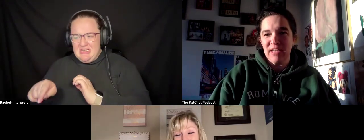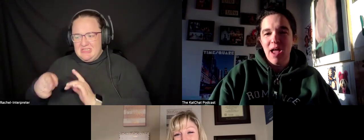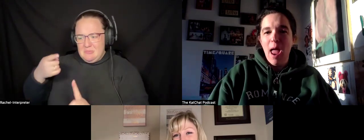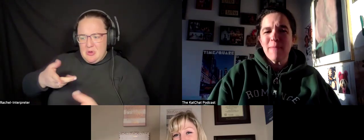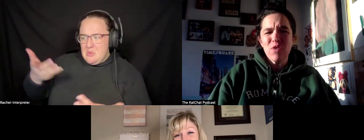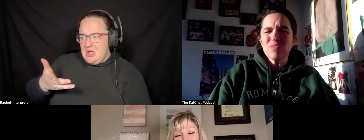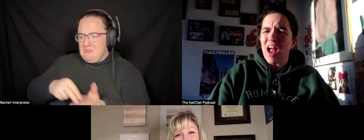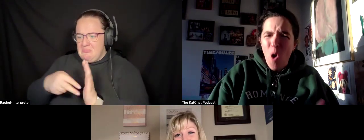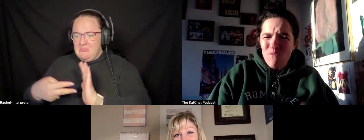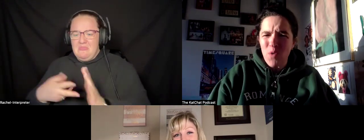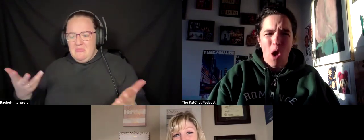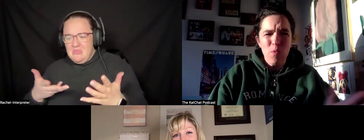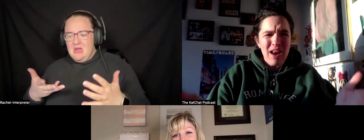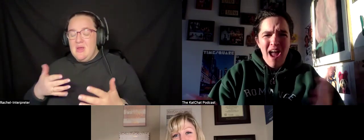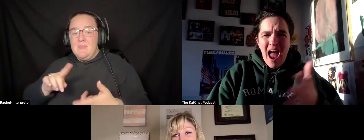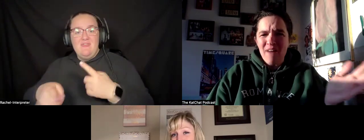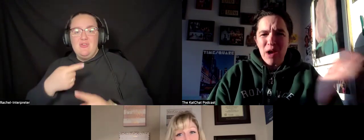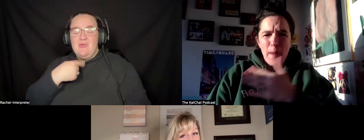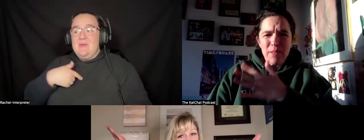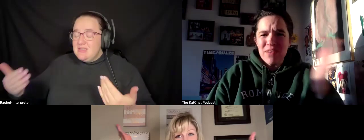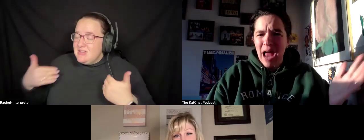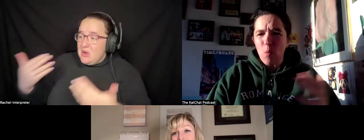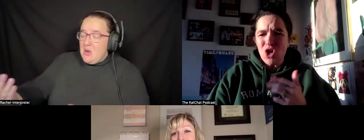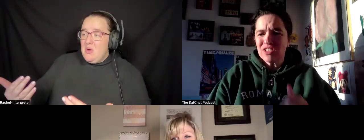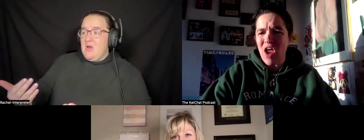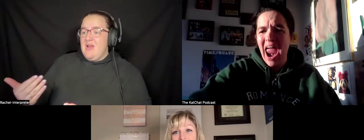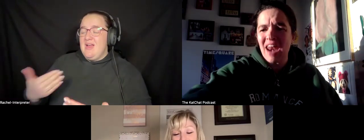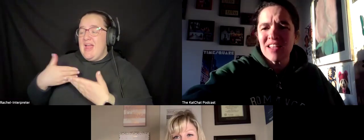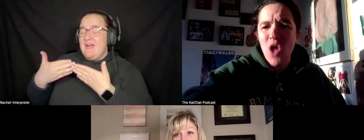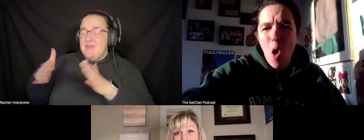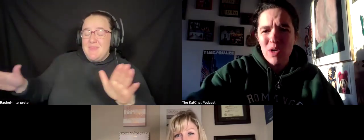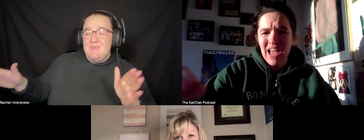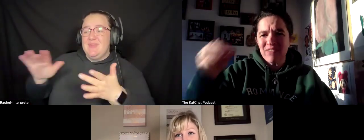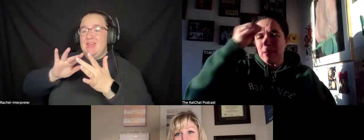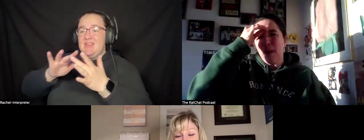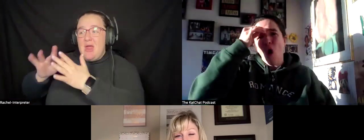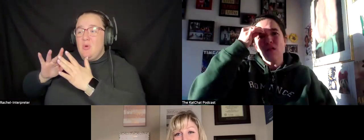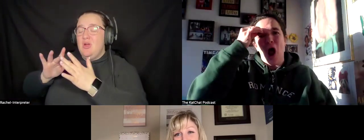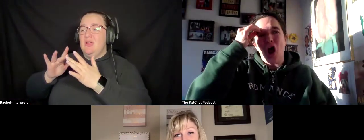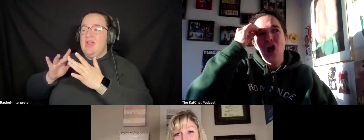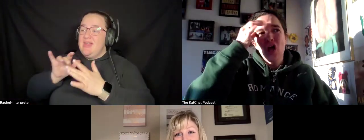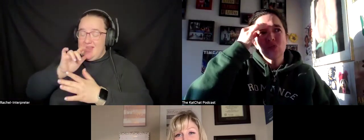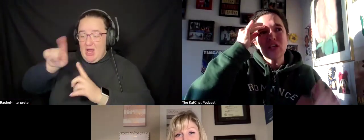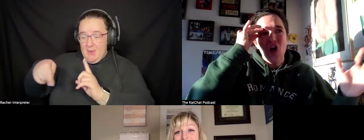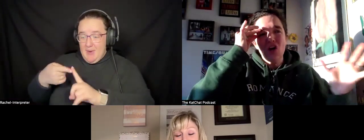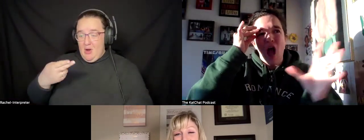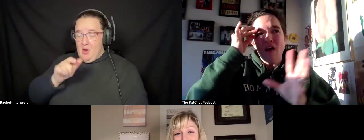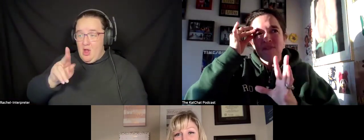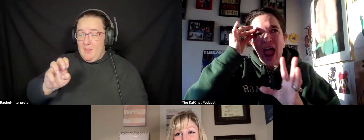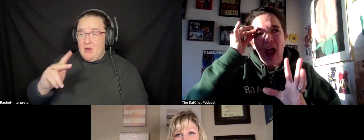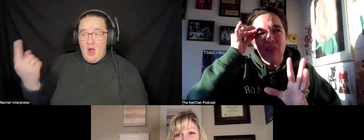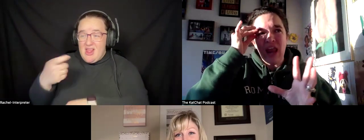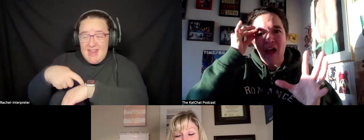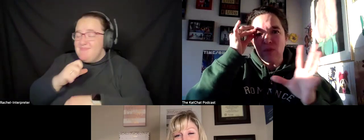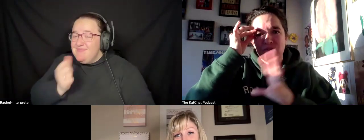the purpose? My friend's not going for it. We have a couple of networks here, and it doesn't always have to be about Hallmark. So I started off